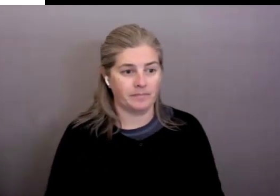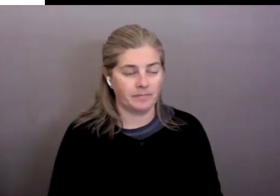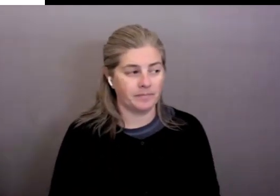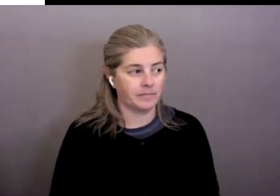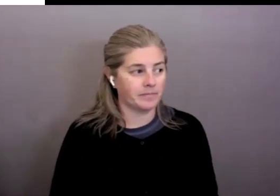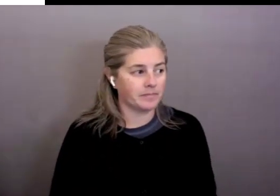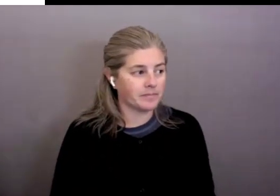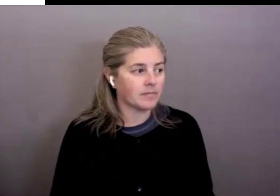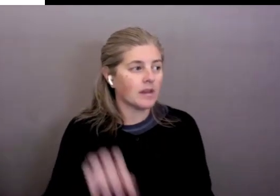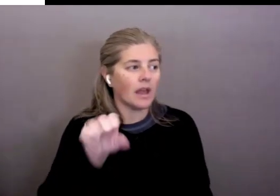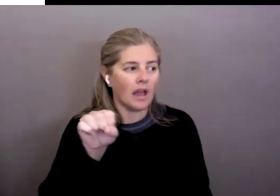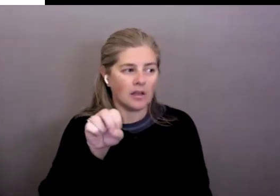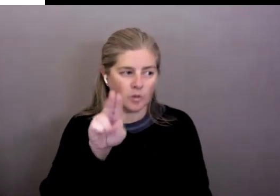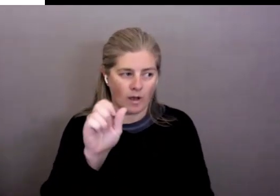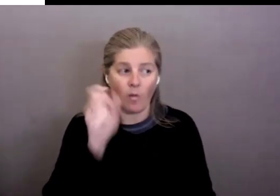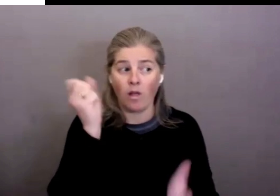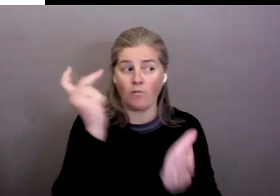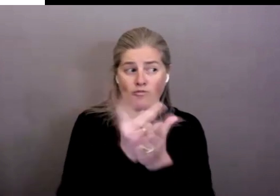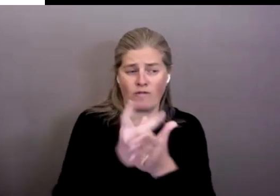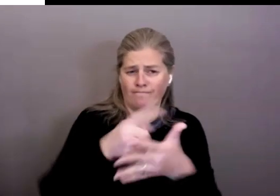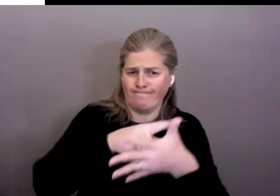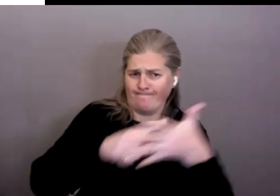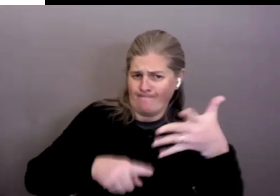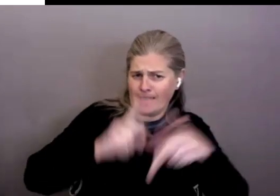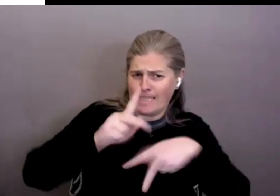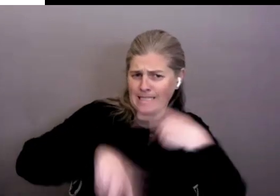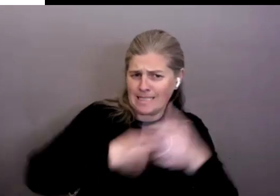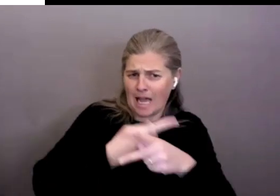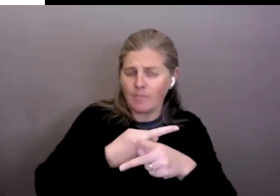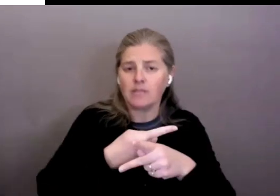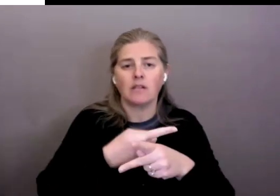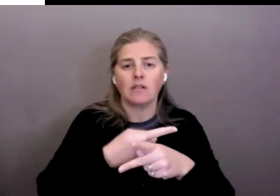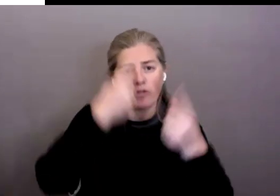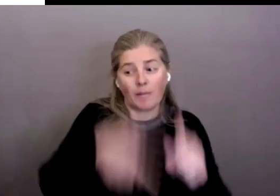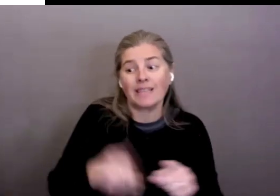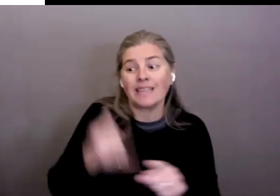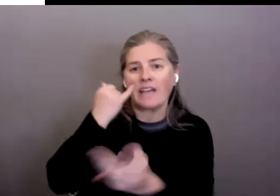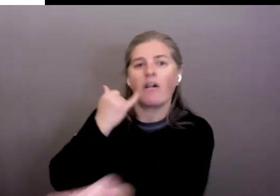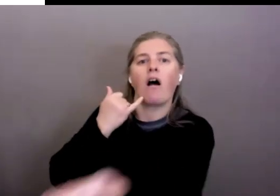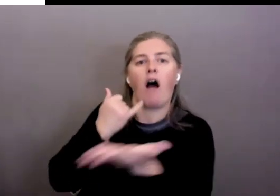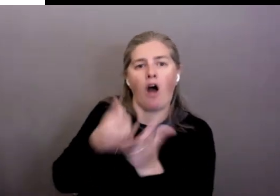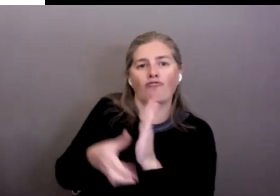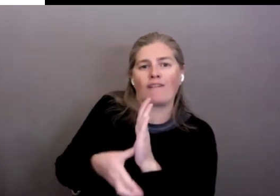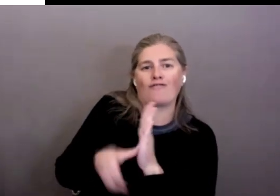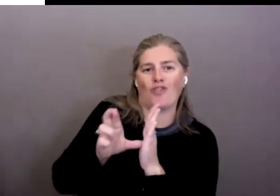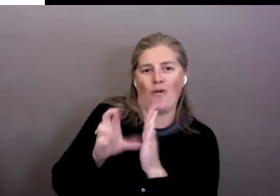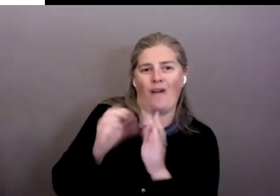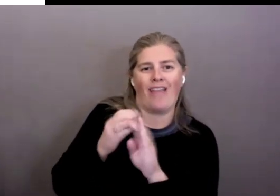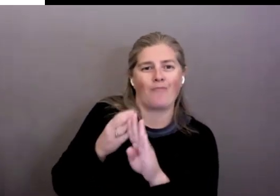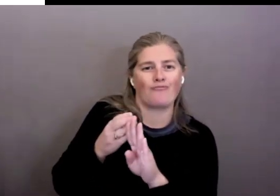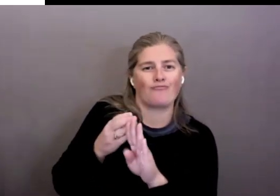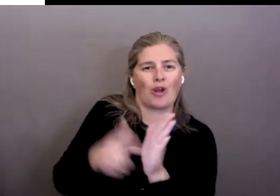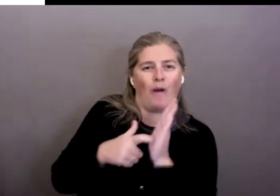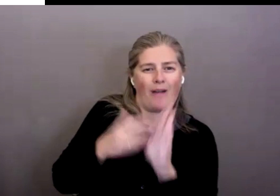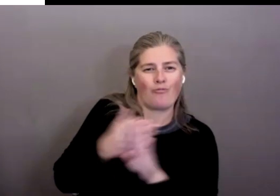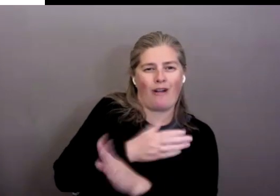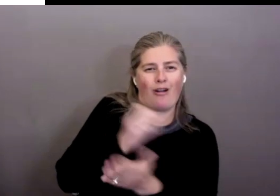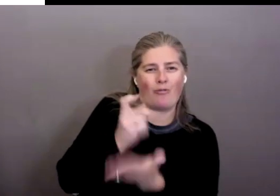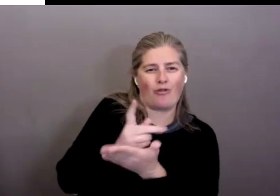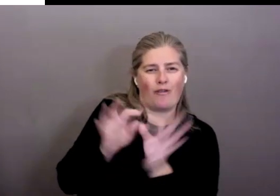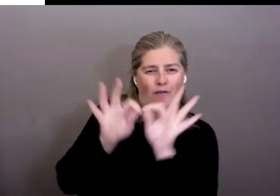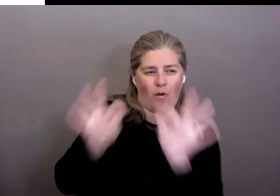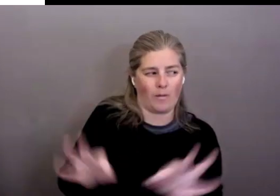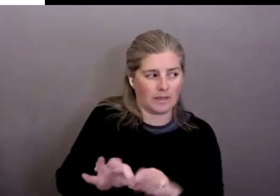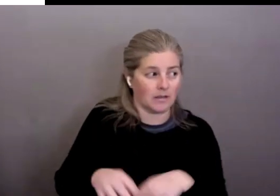The SUA will also approve the following types of agreements subject to review of the required prior approval forms.